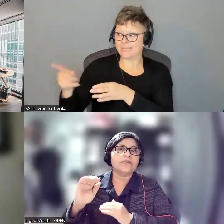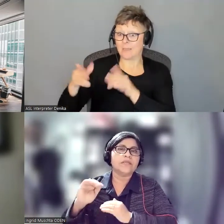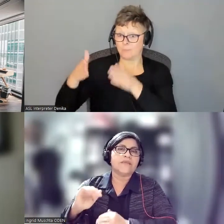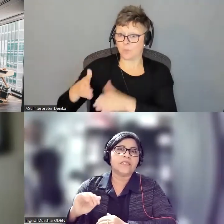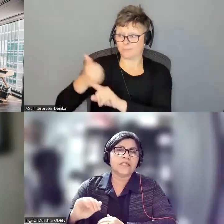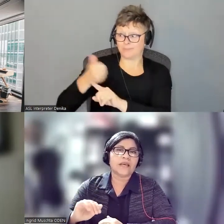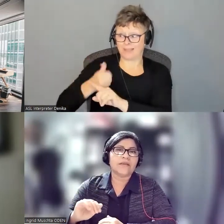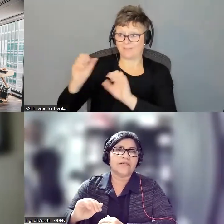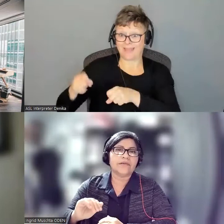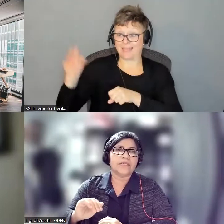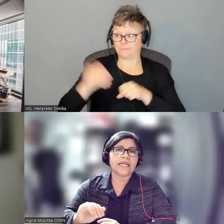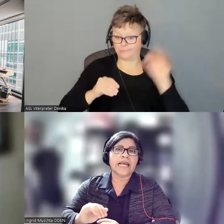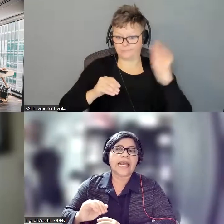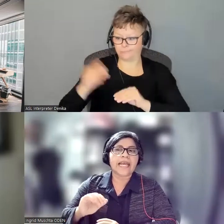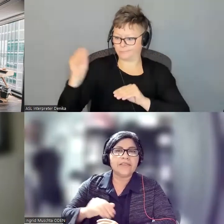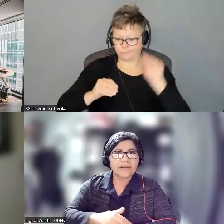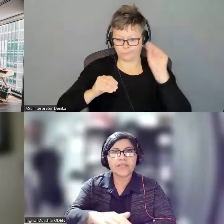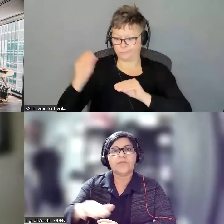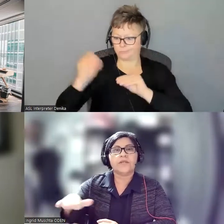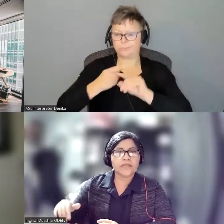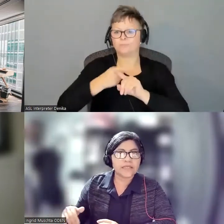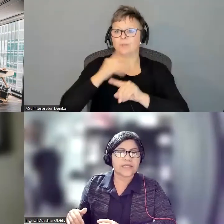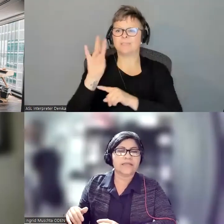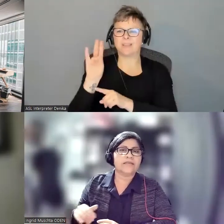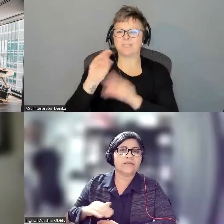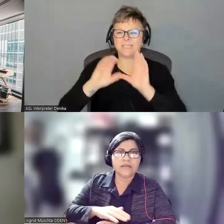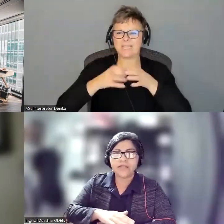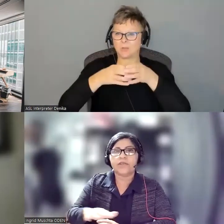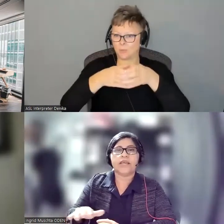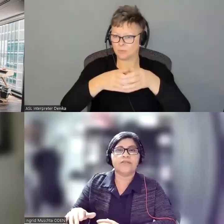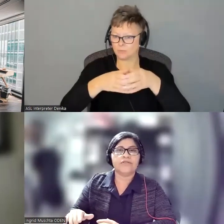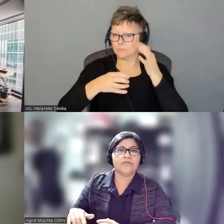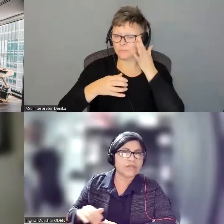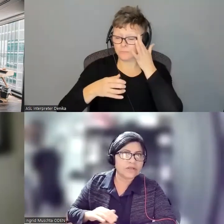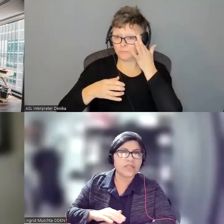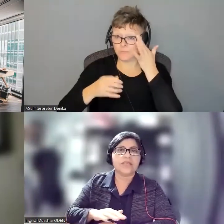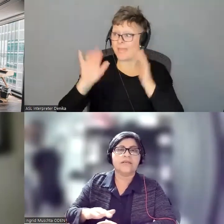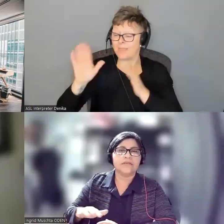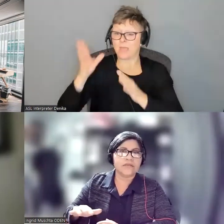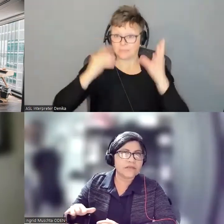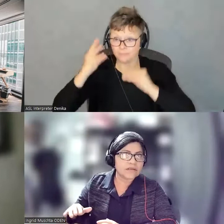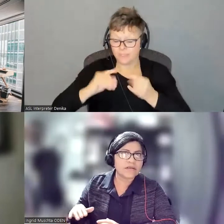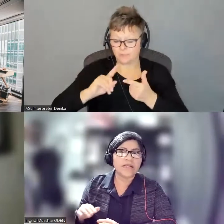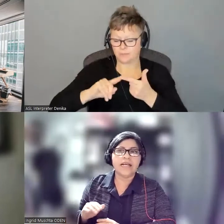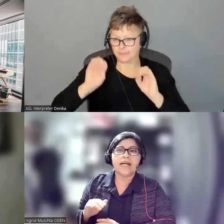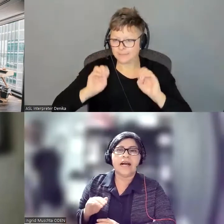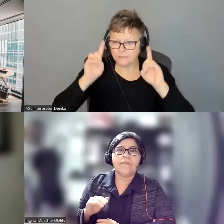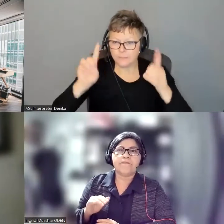based on those 17 categories. And their experiences, their education, their skills,